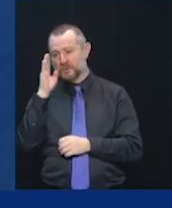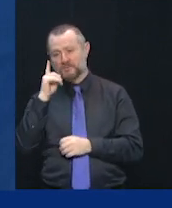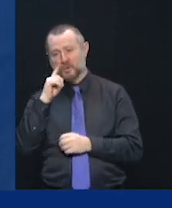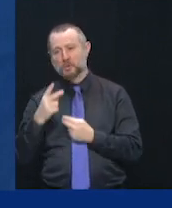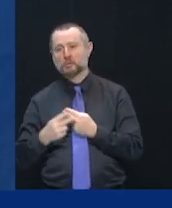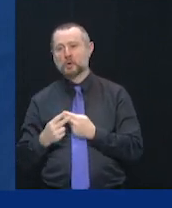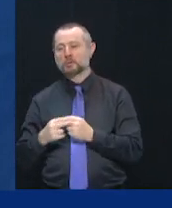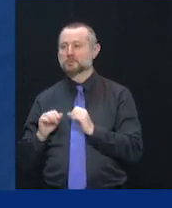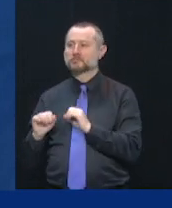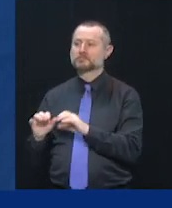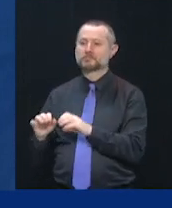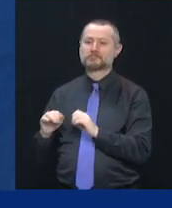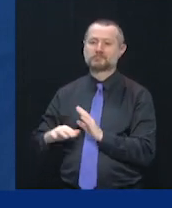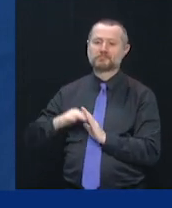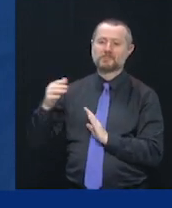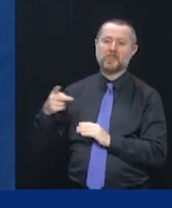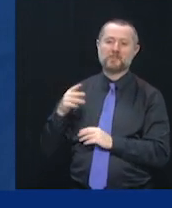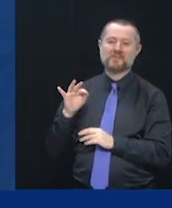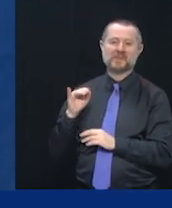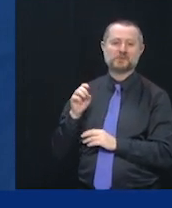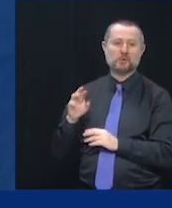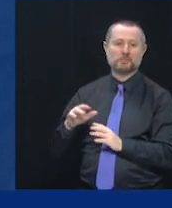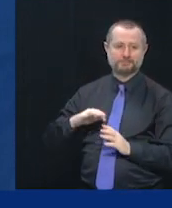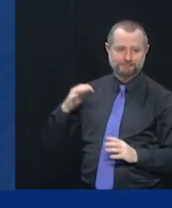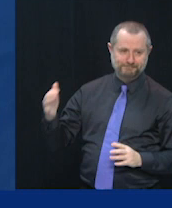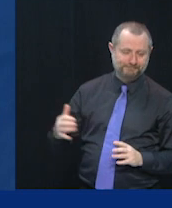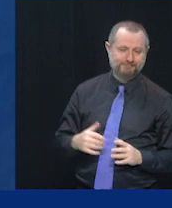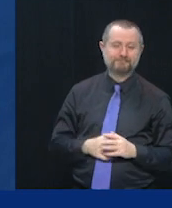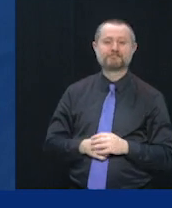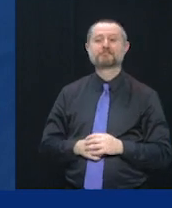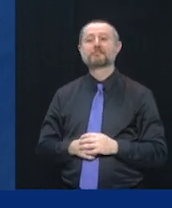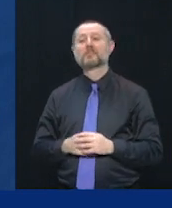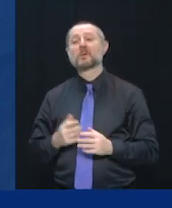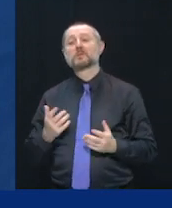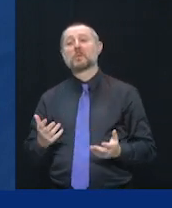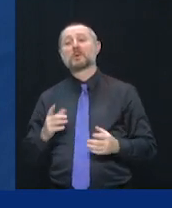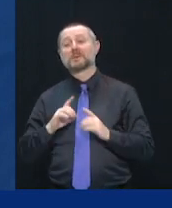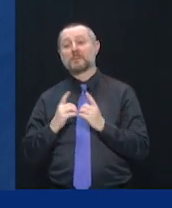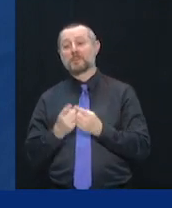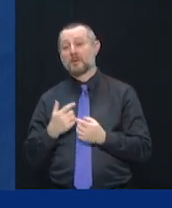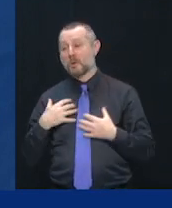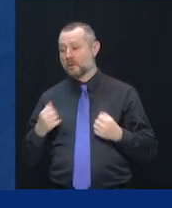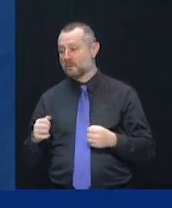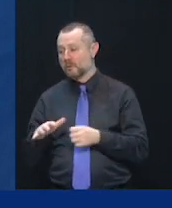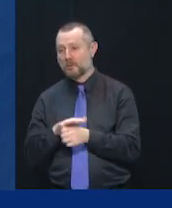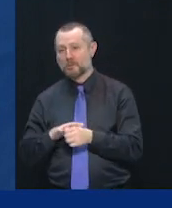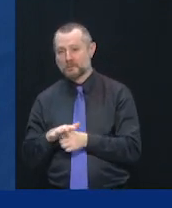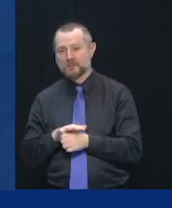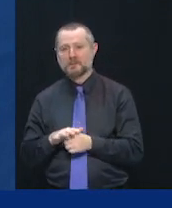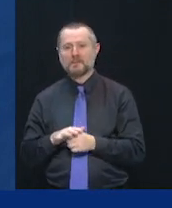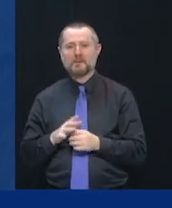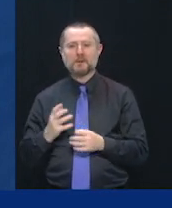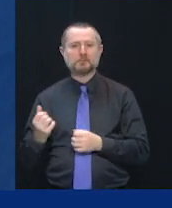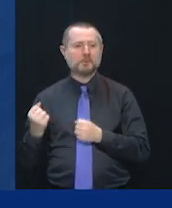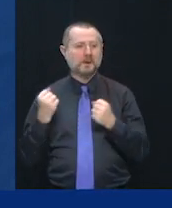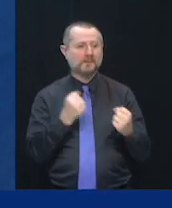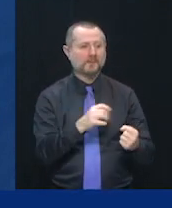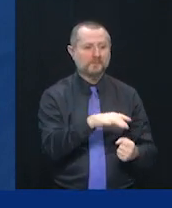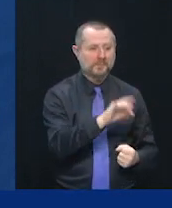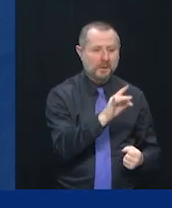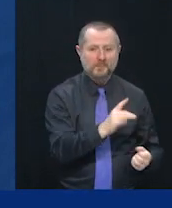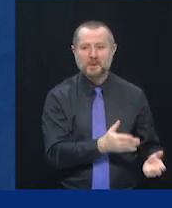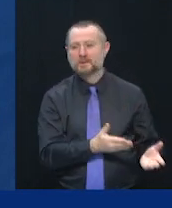Pfizer vaccine. Many local health departments then have to go to that hospital to pick up the vaccine because they can't store